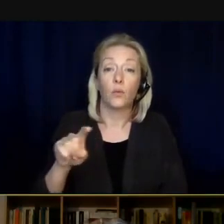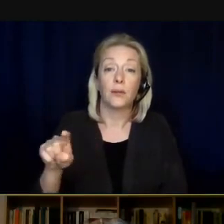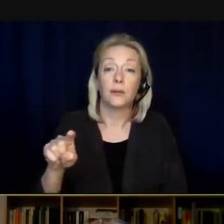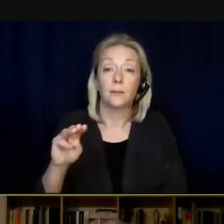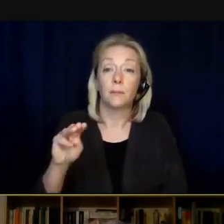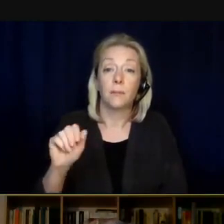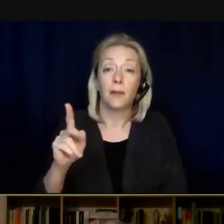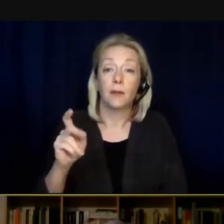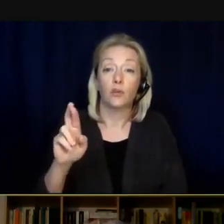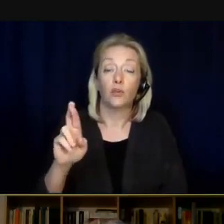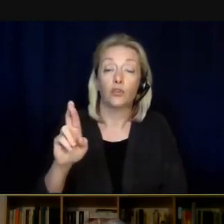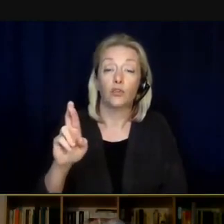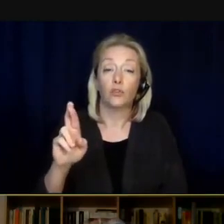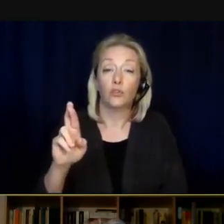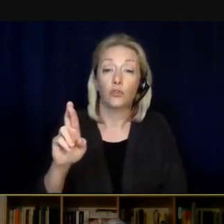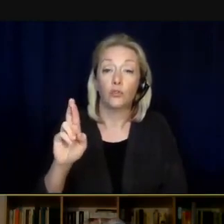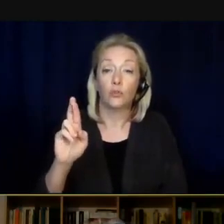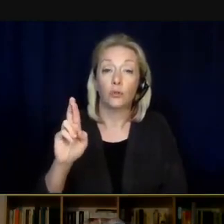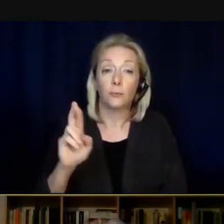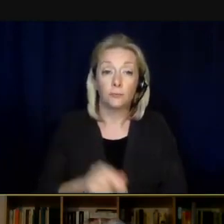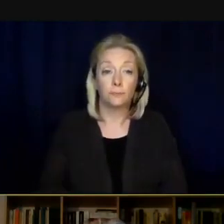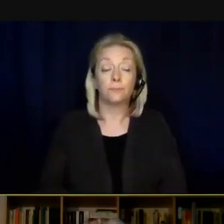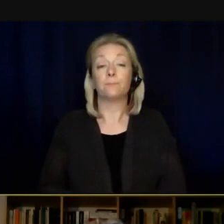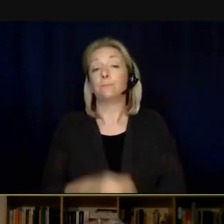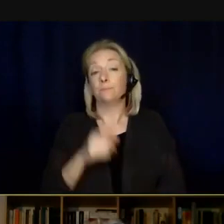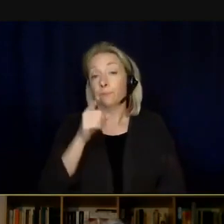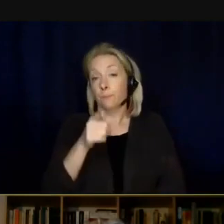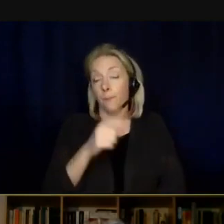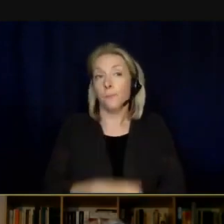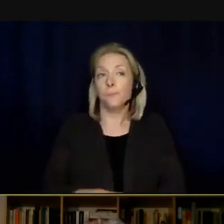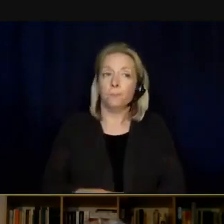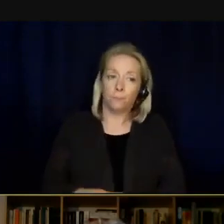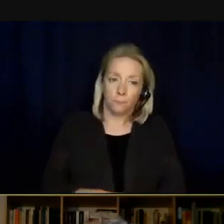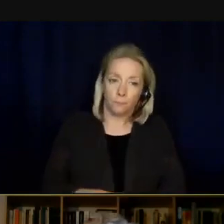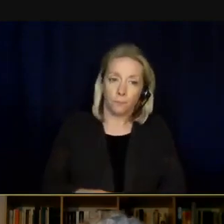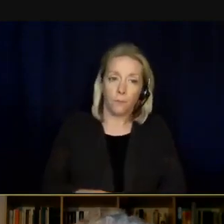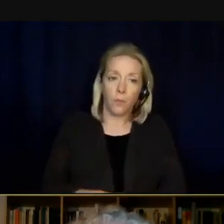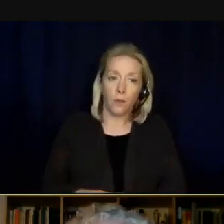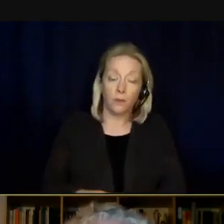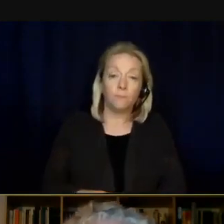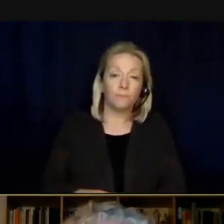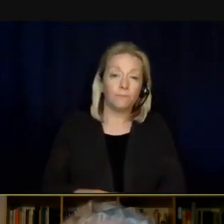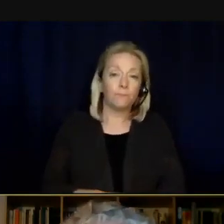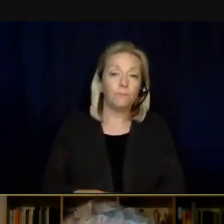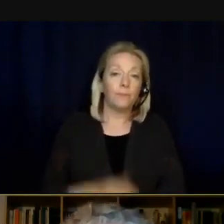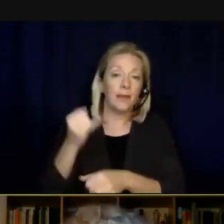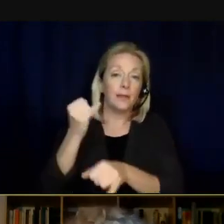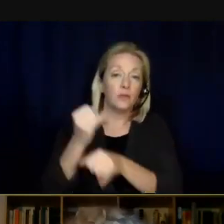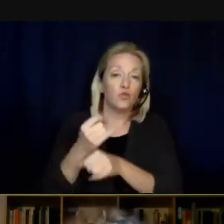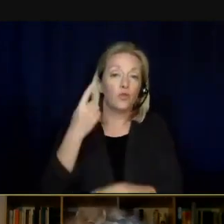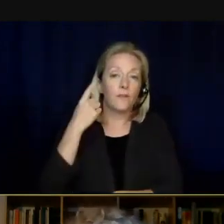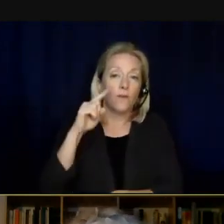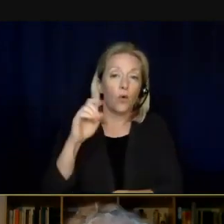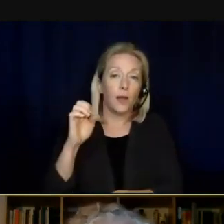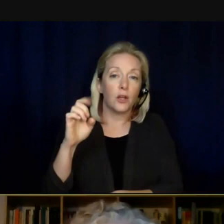Now with the Quiz Maker, this one was supported by the Institute for Educational